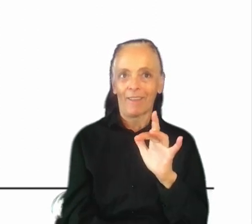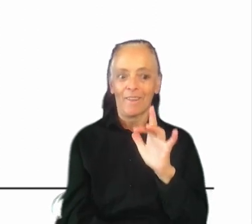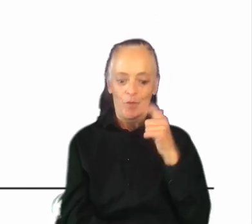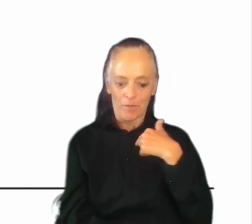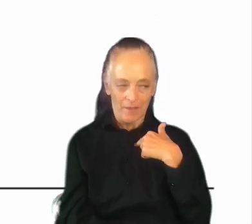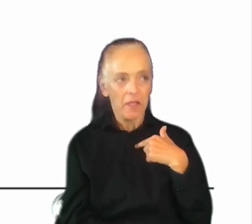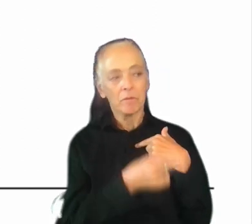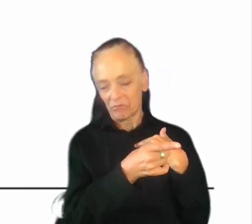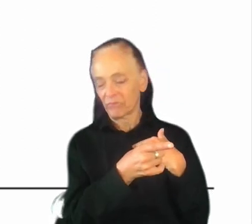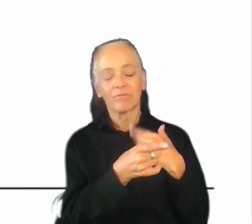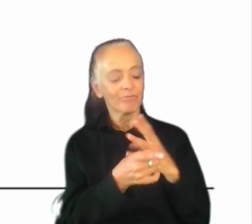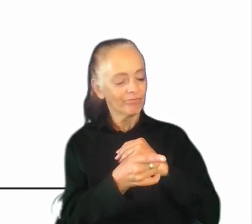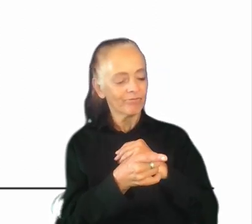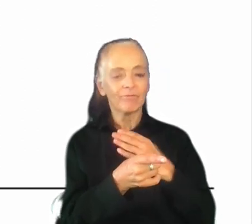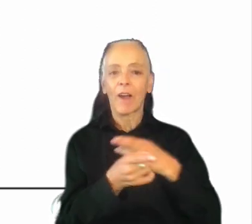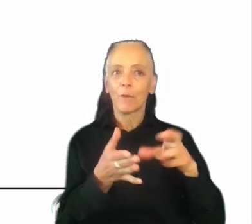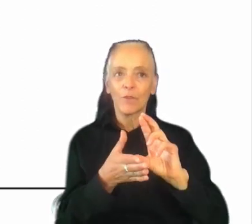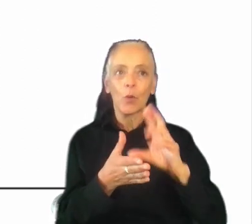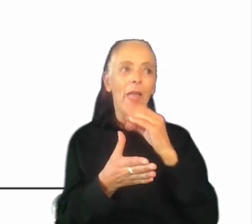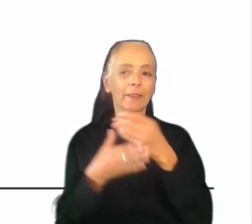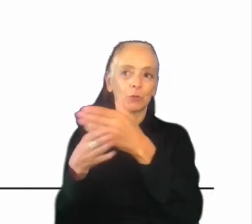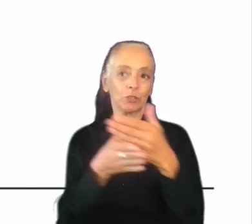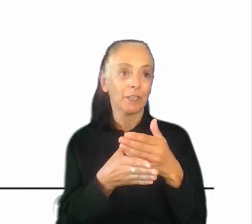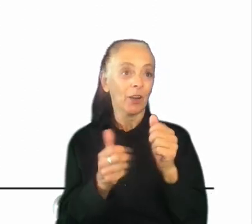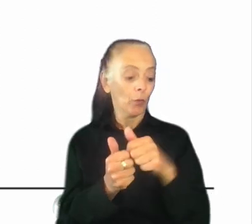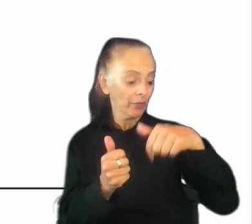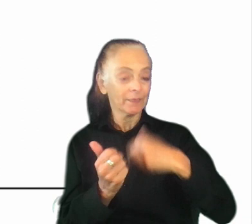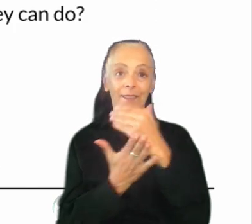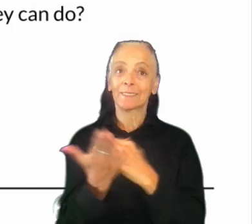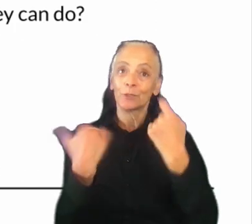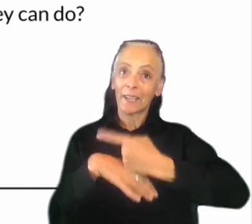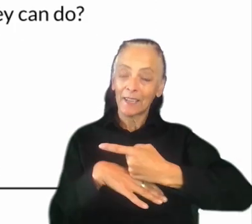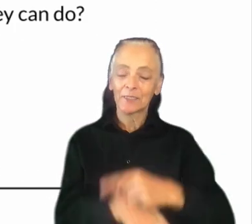to do the review and also share it in this lesson that we're covering today